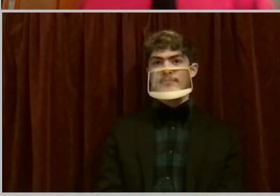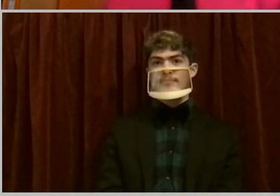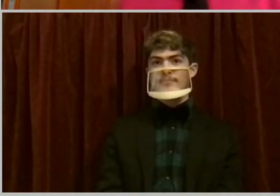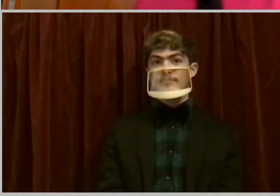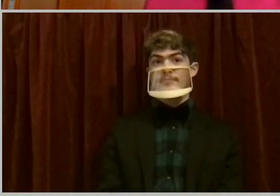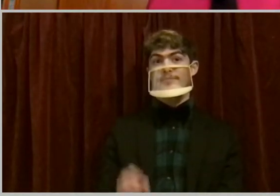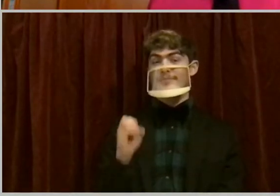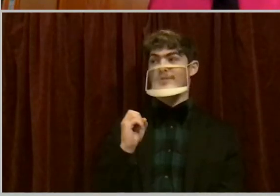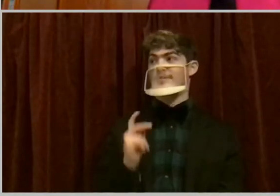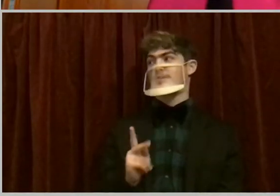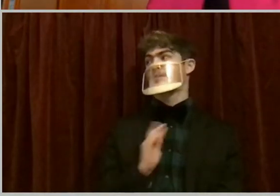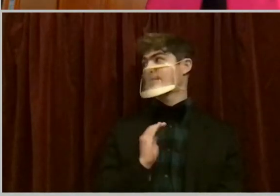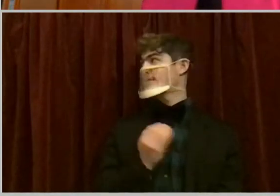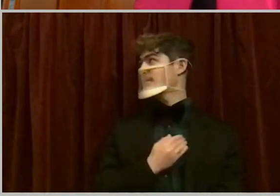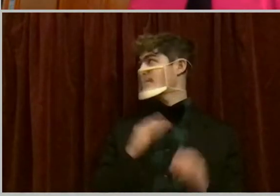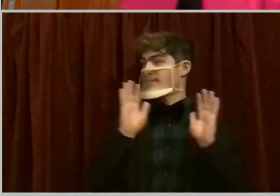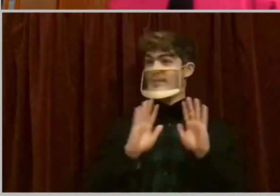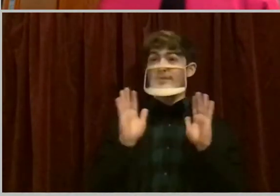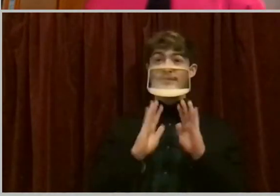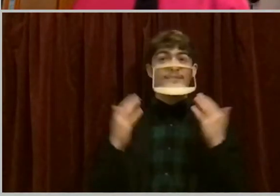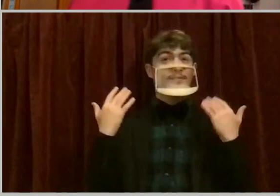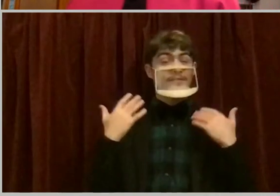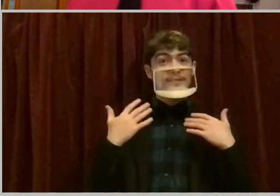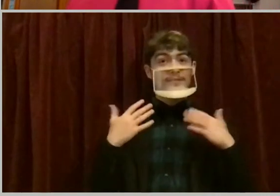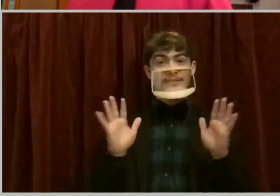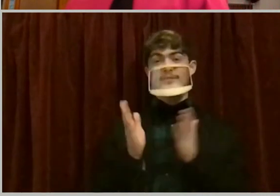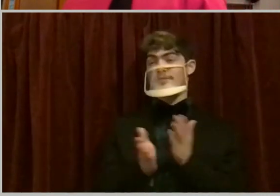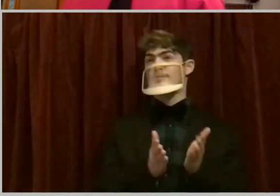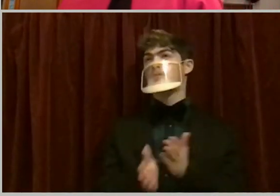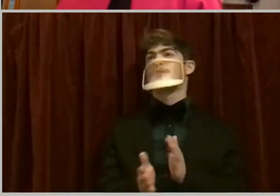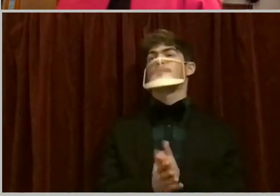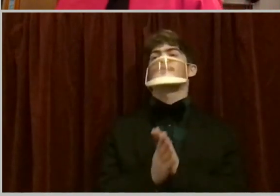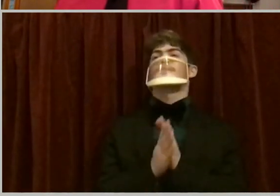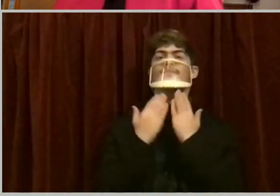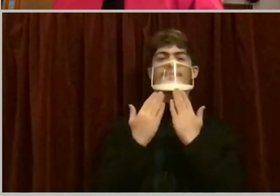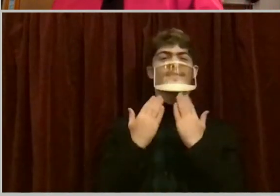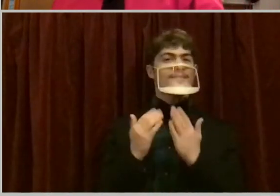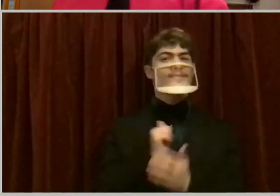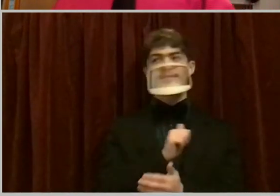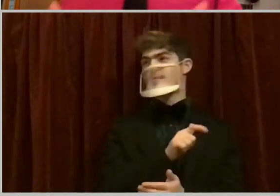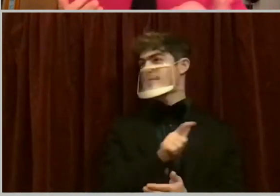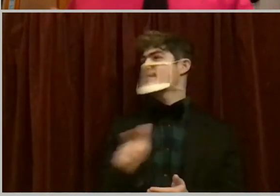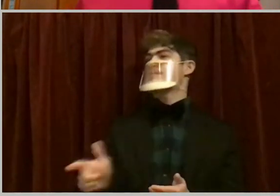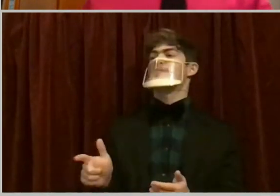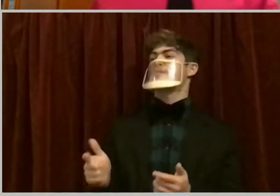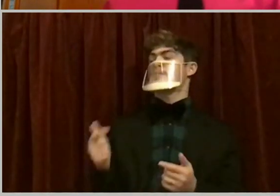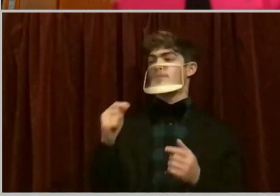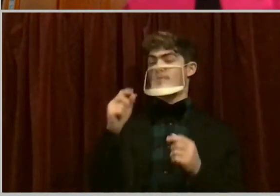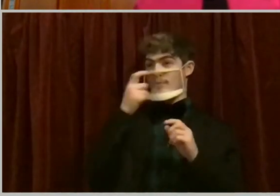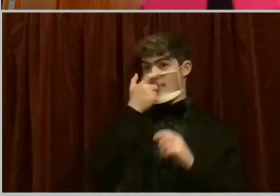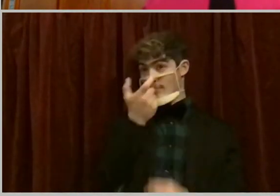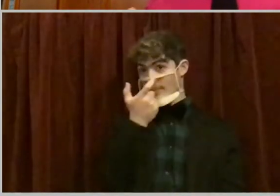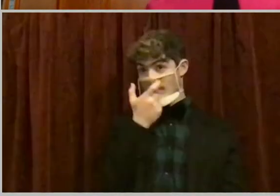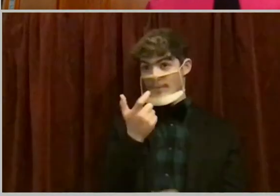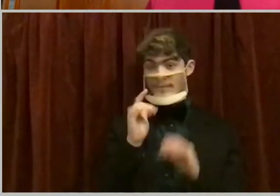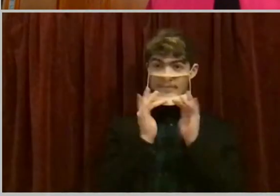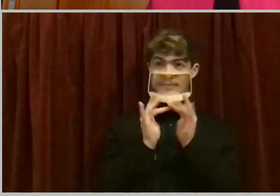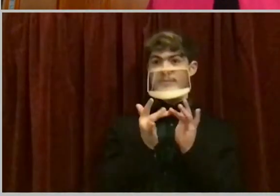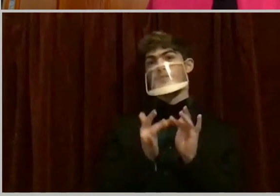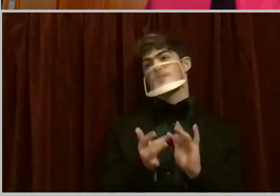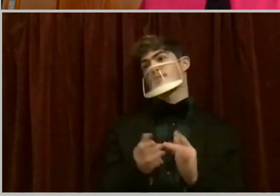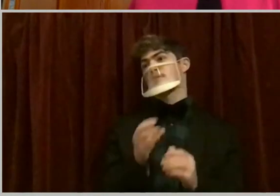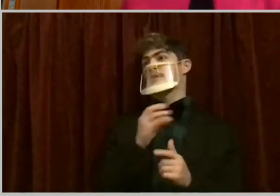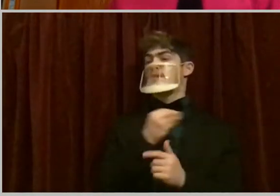Okay, this brings our Sunday services to a close. Once again, thank you for everyone who joined us online, who came to the